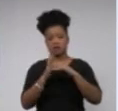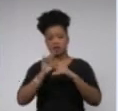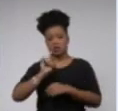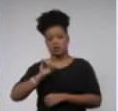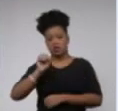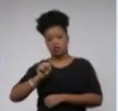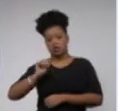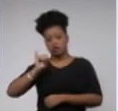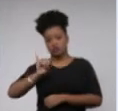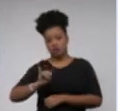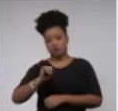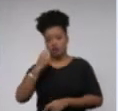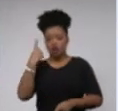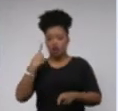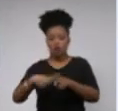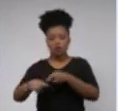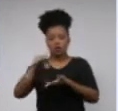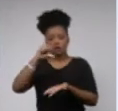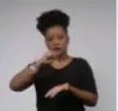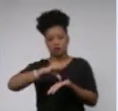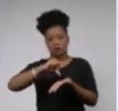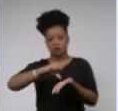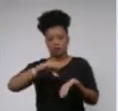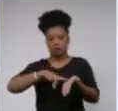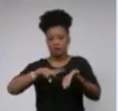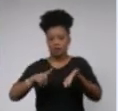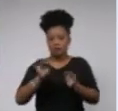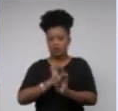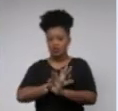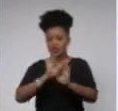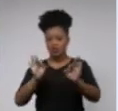1,906 at the Tropical Medicine Institute Pedro Coury,